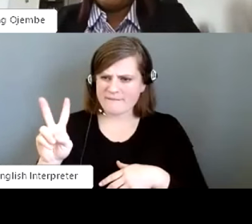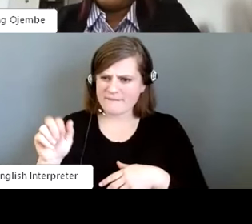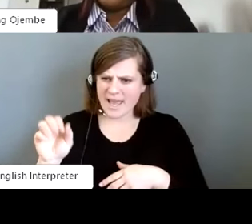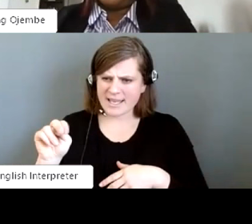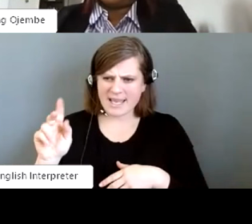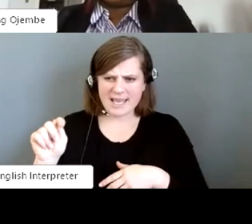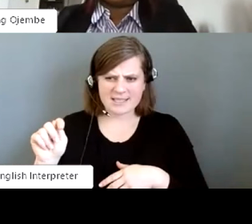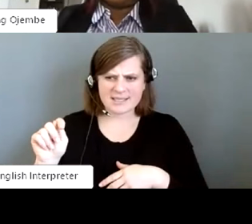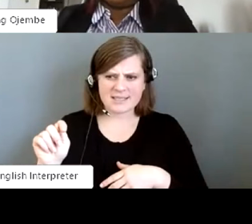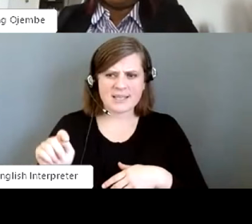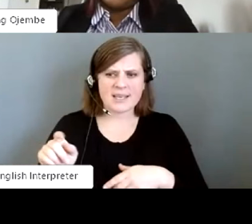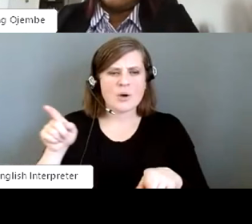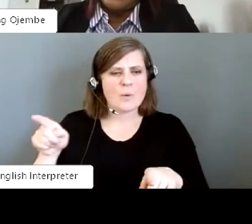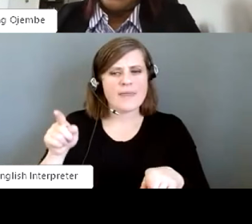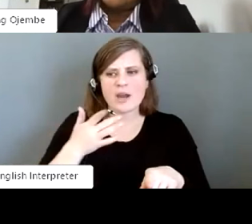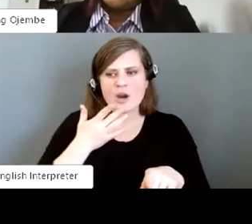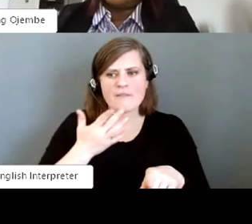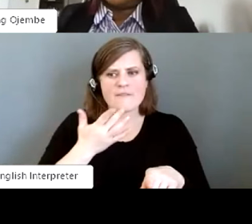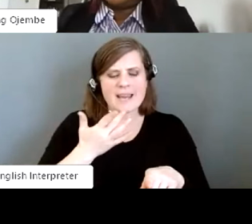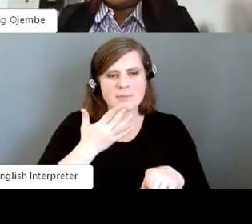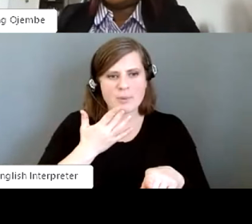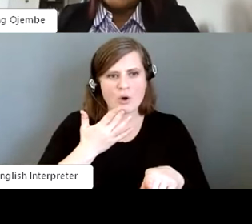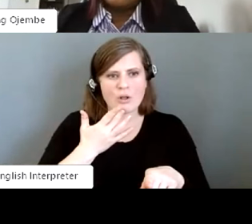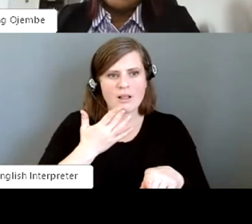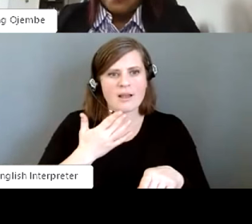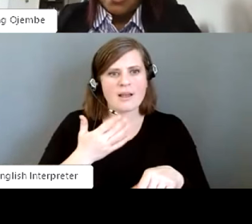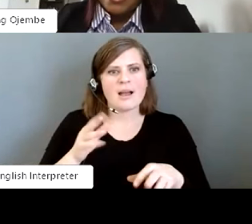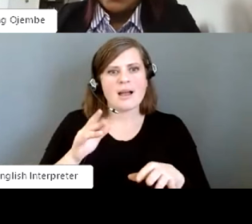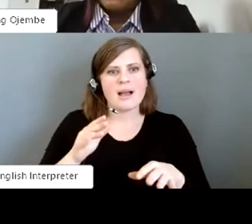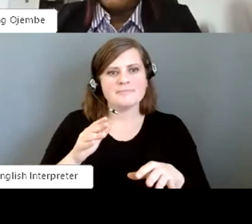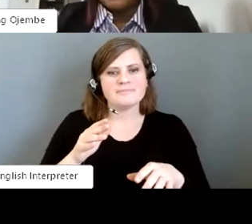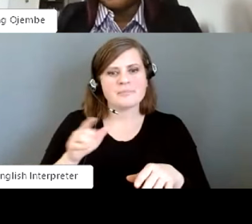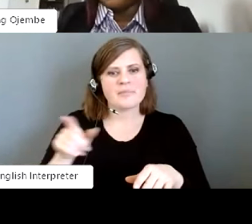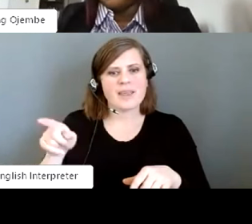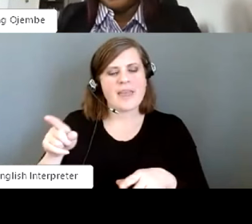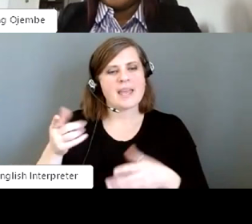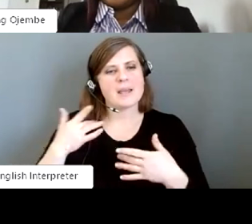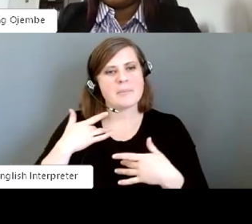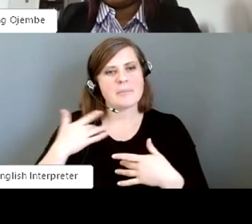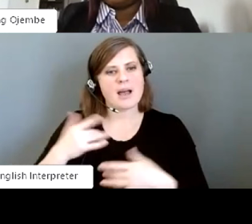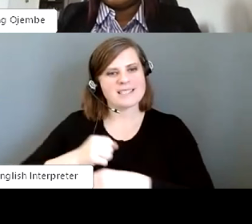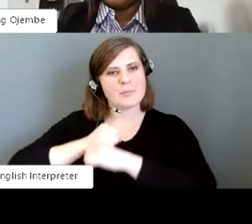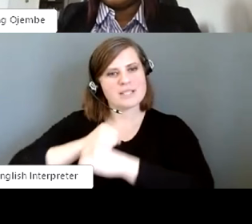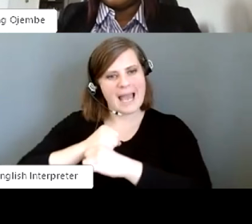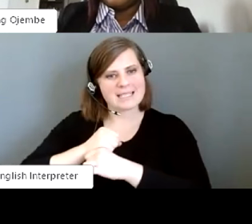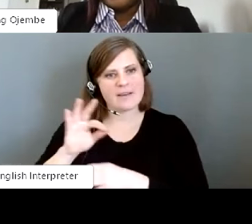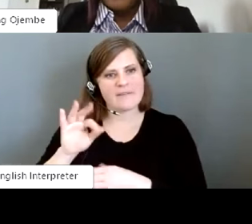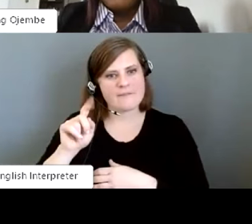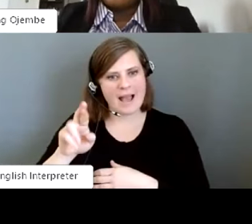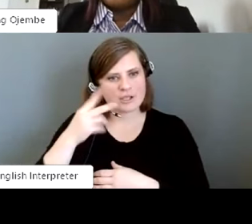are favorable, what I've seen in my research is that it serves as a protective factor against